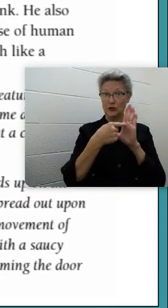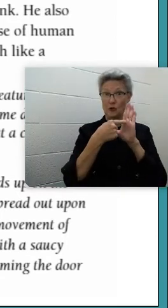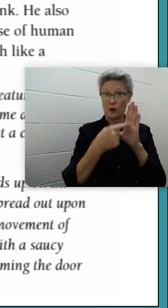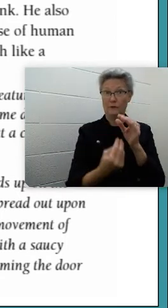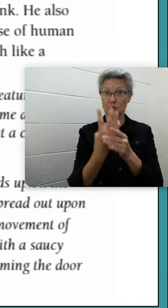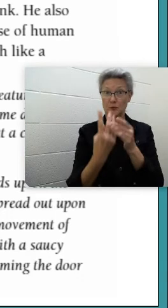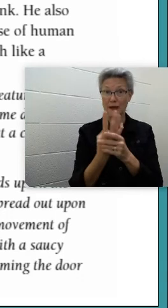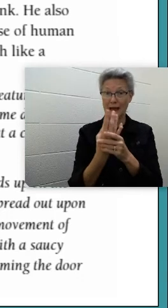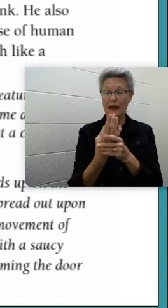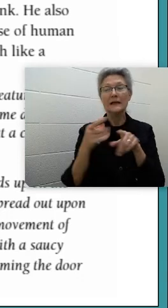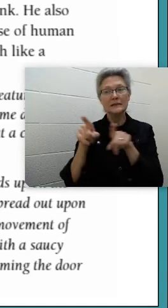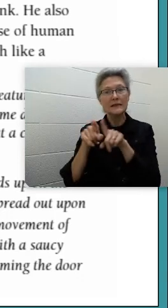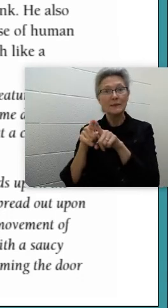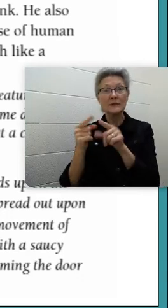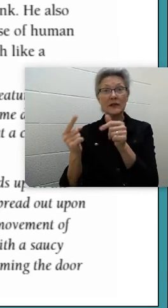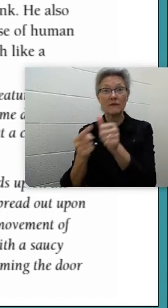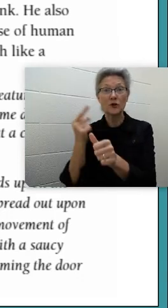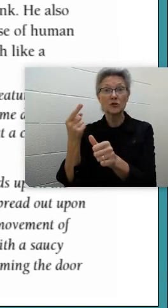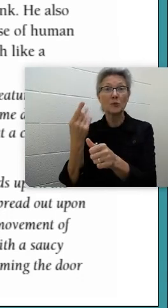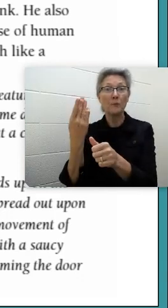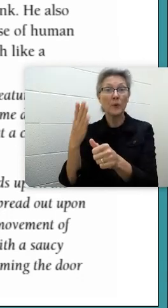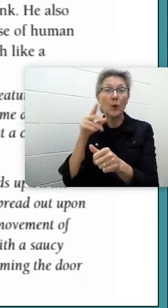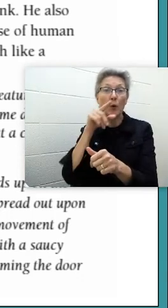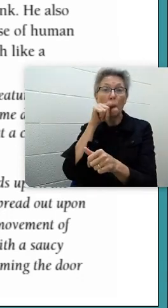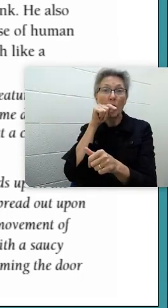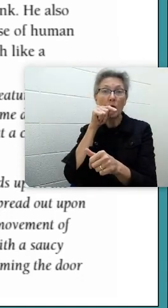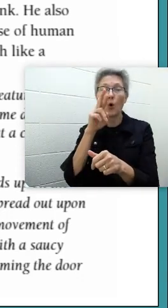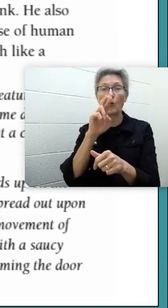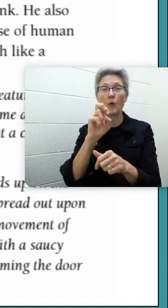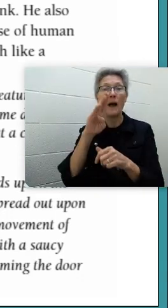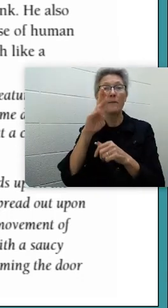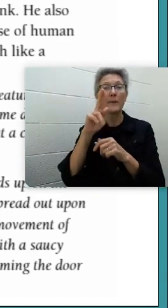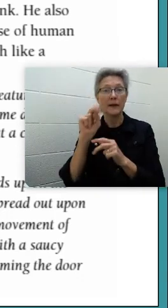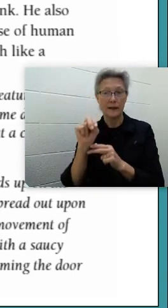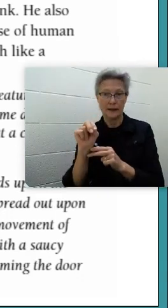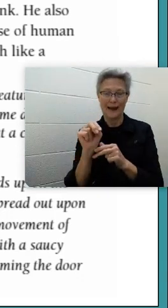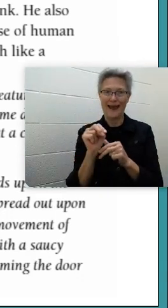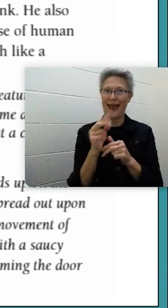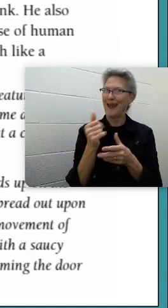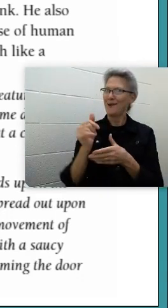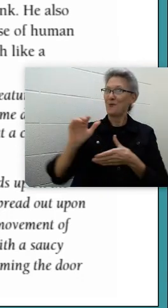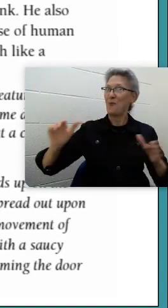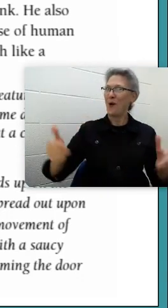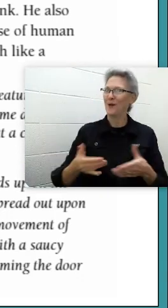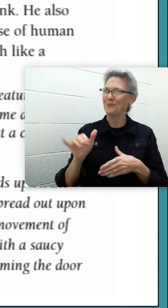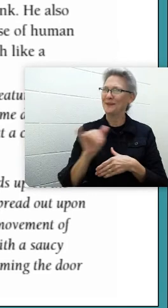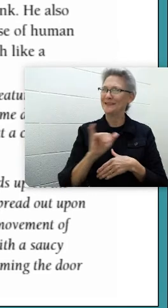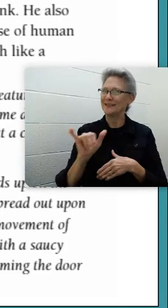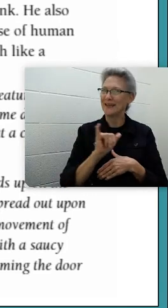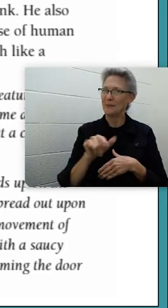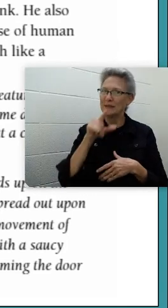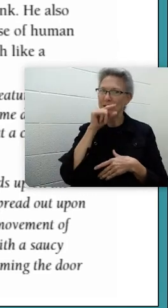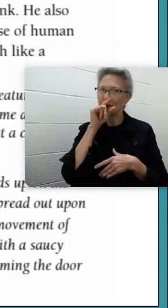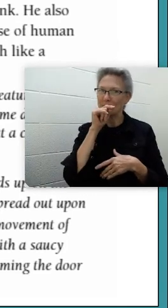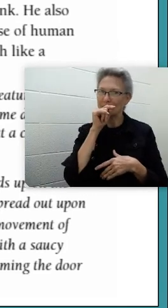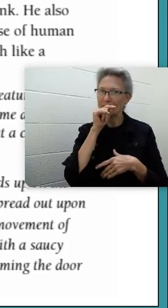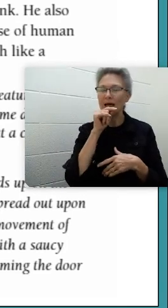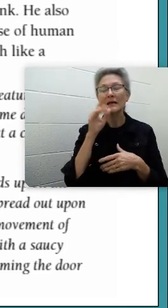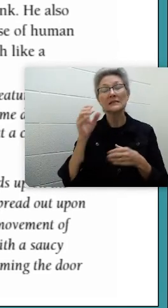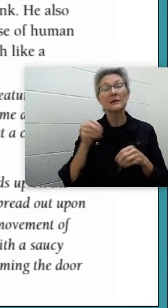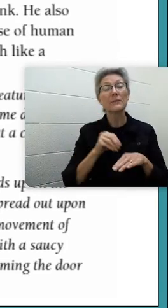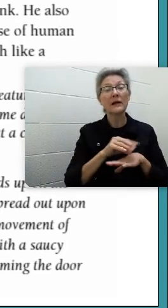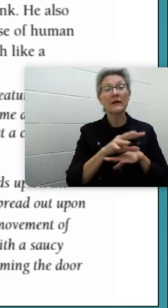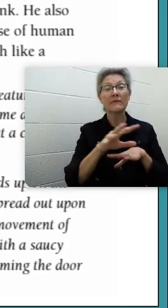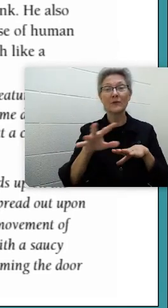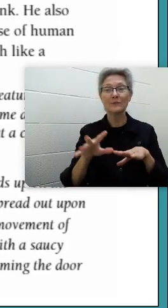as the first bluebird or the first robin, and it is quite as welcome. Some genial influence has